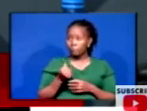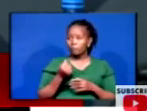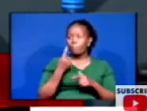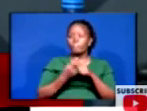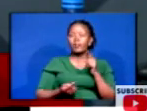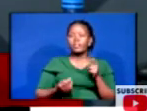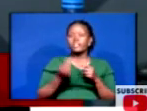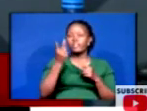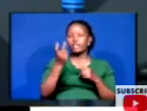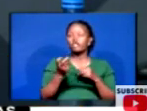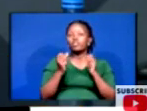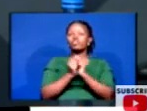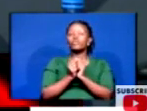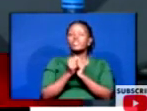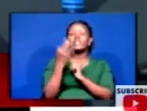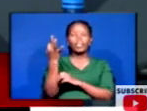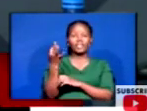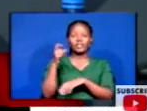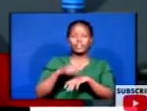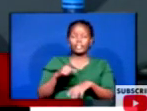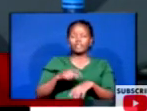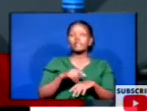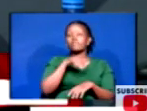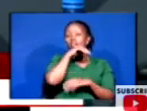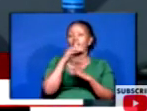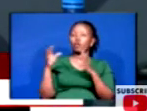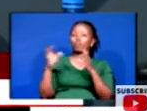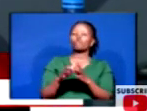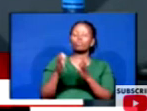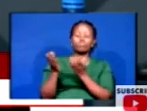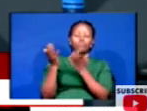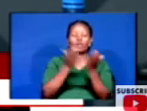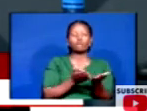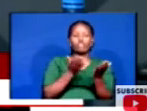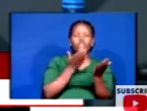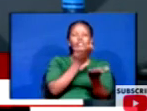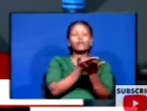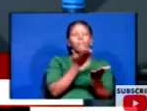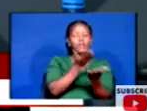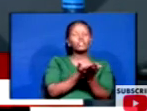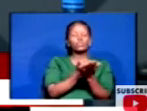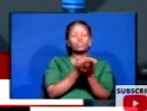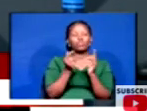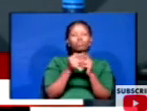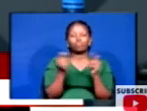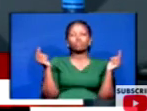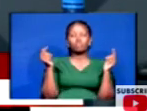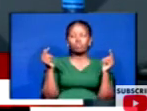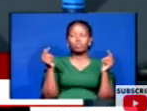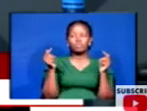2013 when CORD filed a petition, yeah, it was dismissed unanimously. In